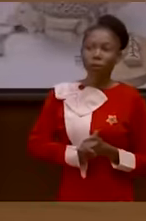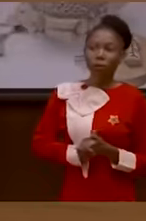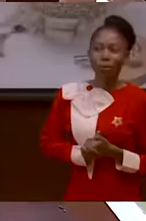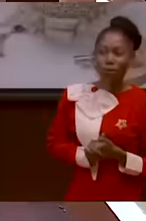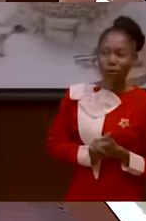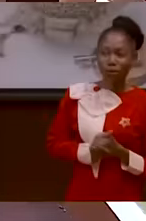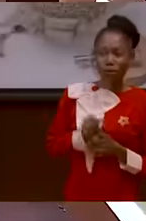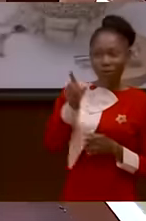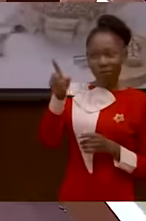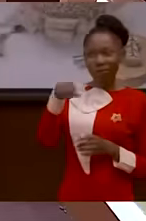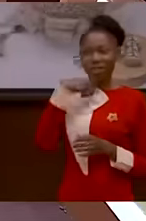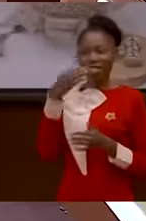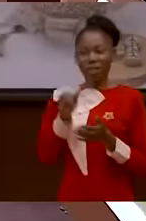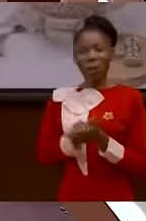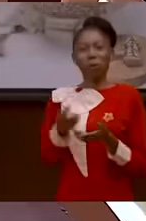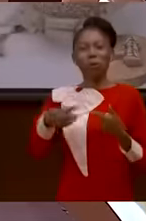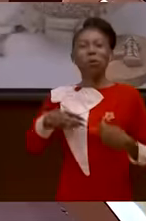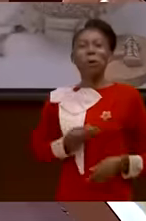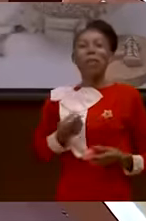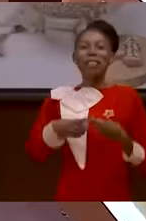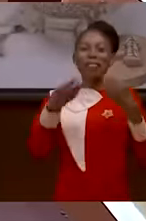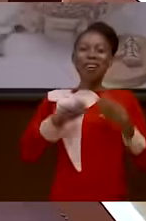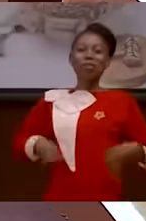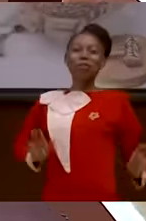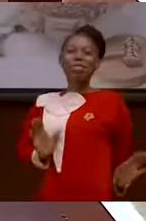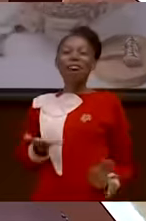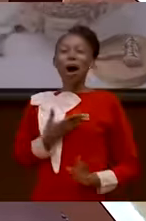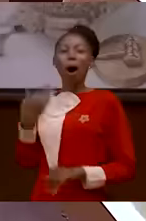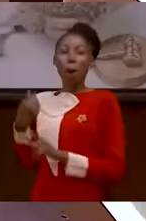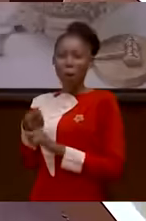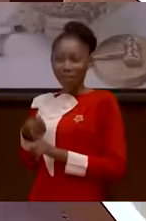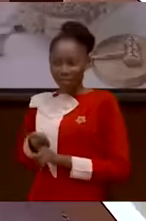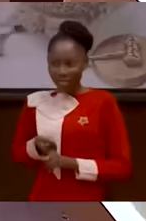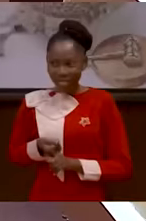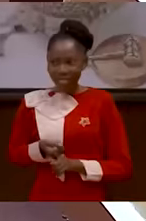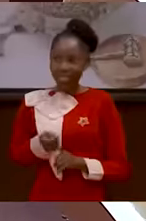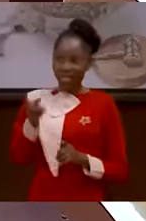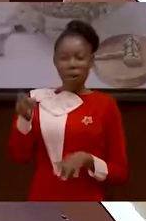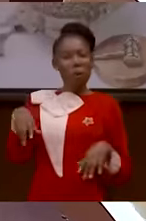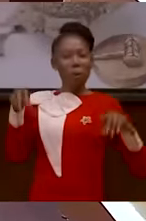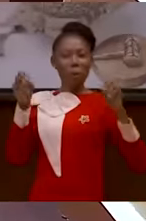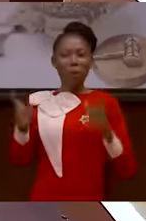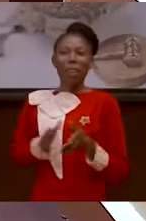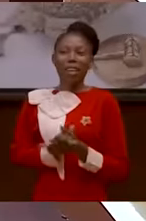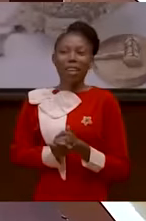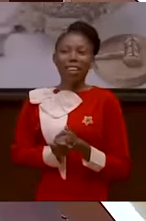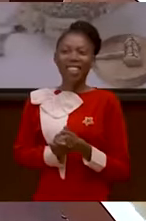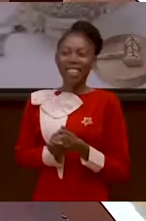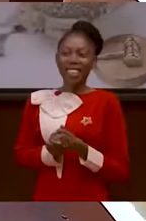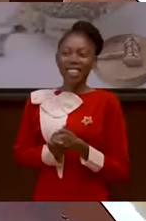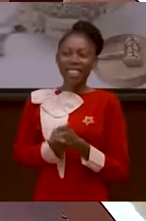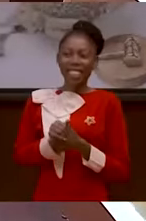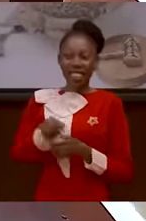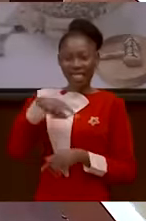Okay, since you want us to expose each other, I'll help you. It's very easy. You want us to expose each other? Okay. I'll start.